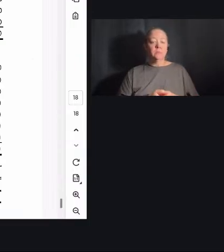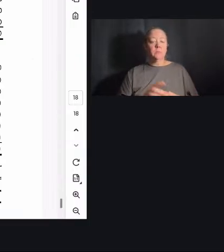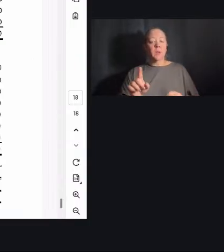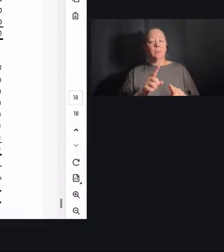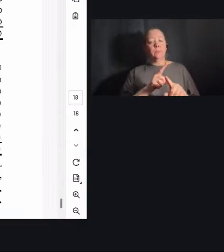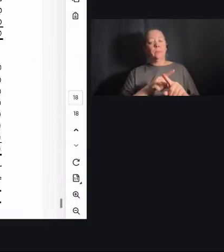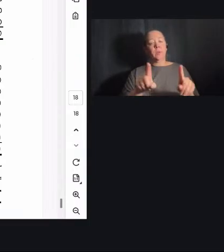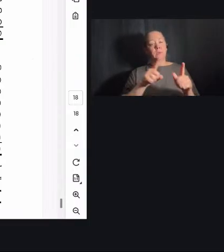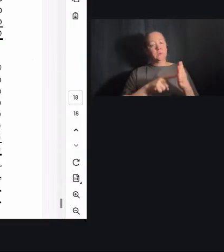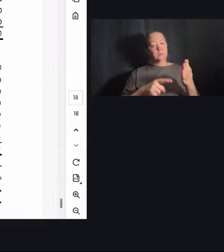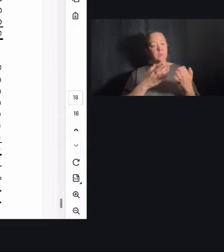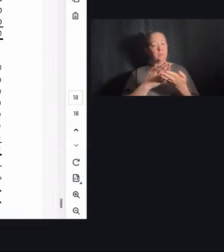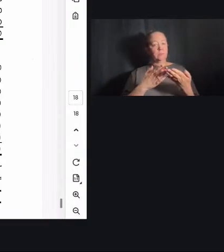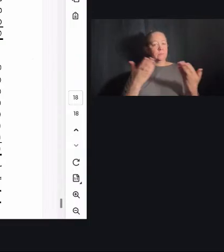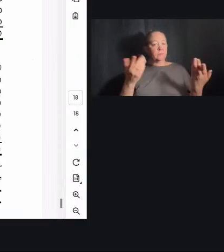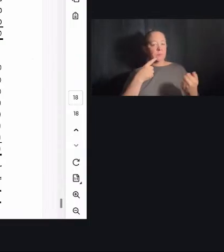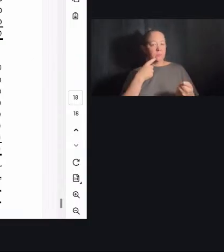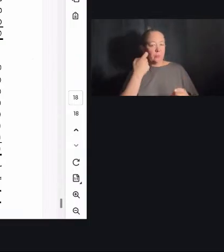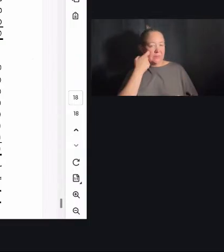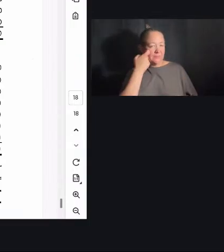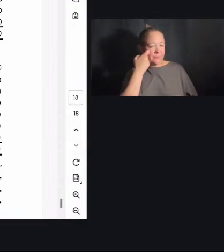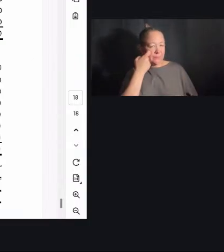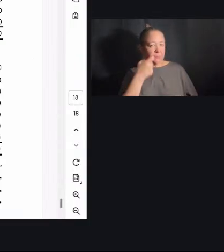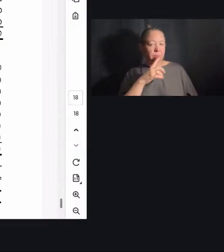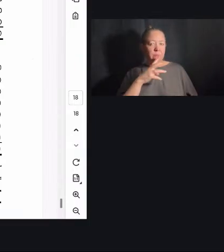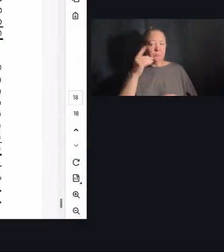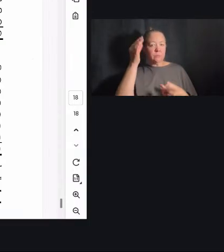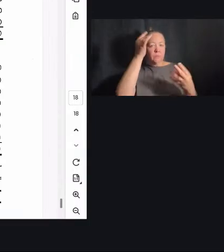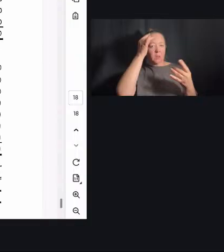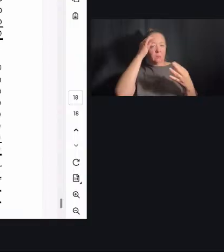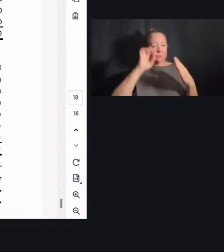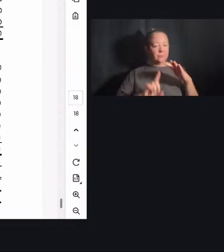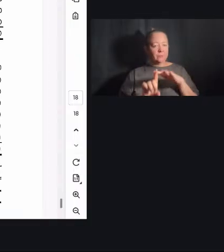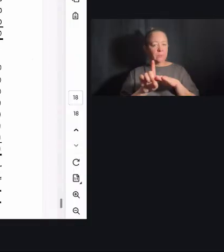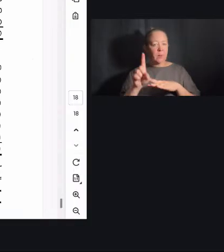minutes gave me this thought that I wanted to mention, because we've been talking a lot